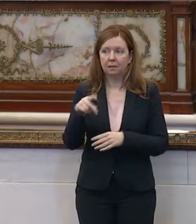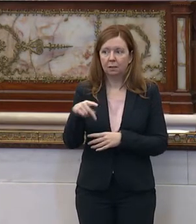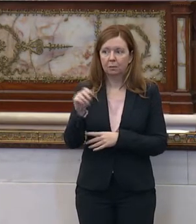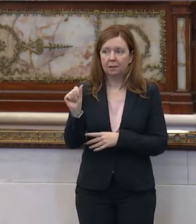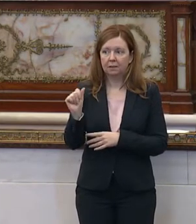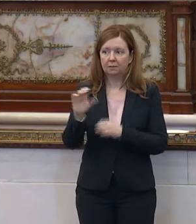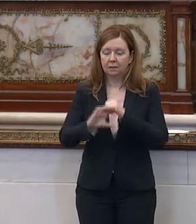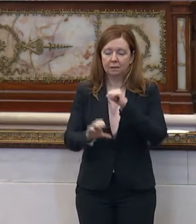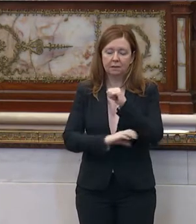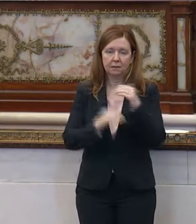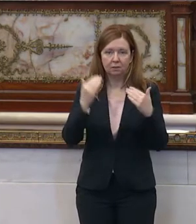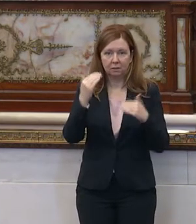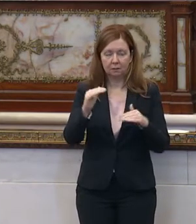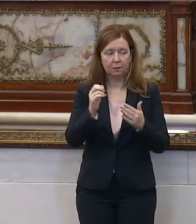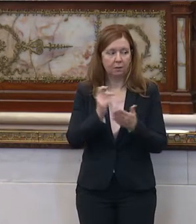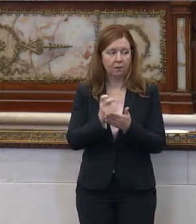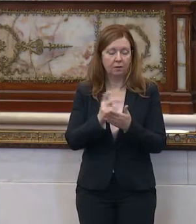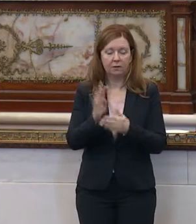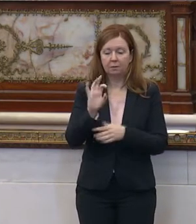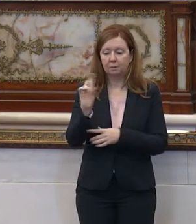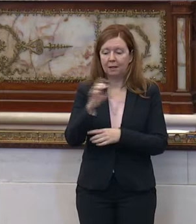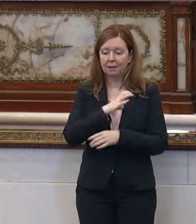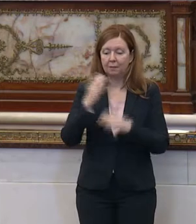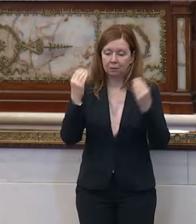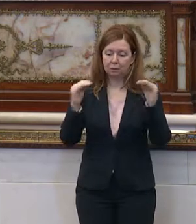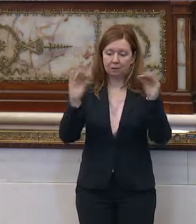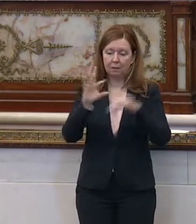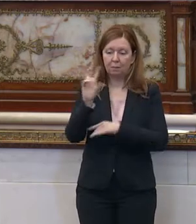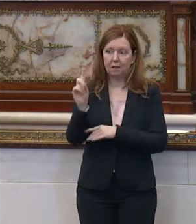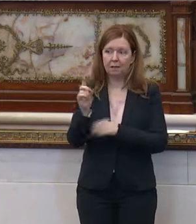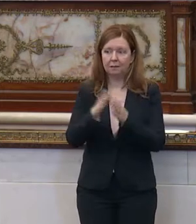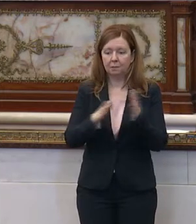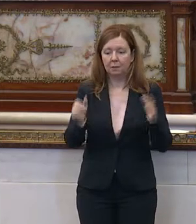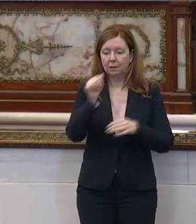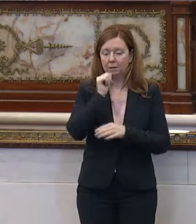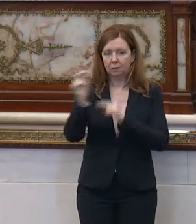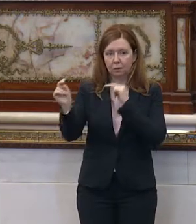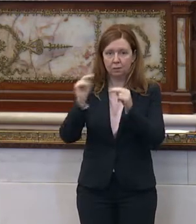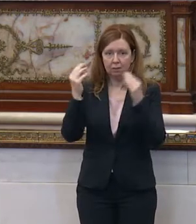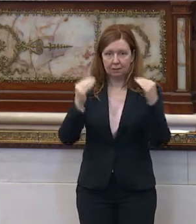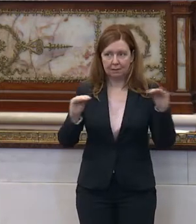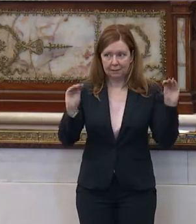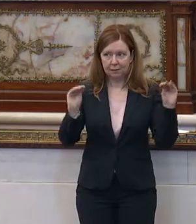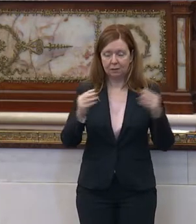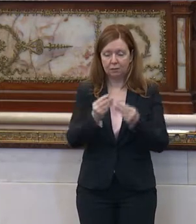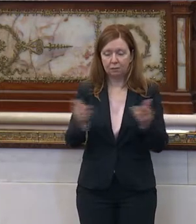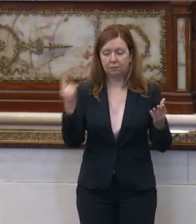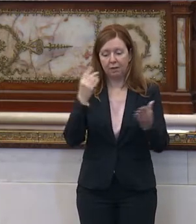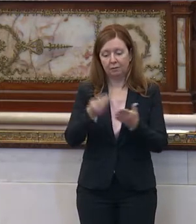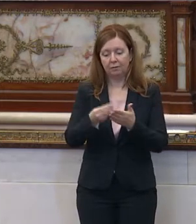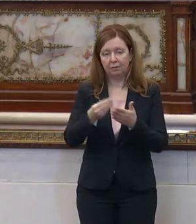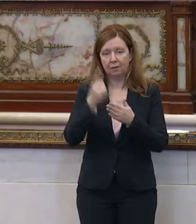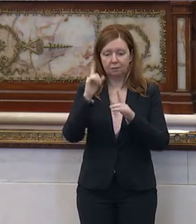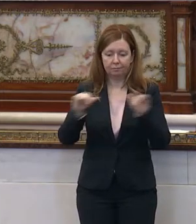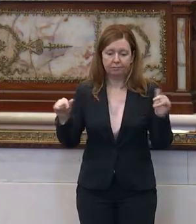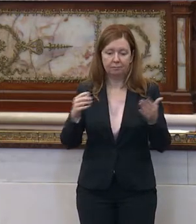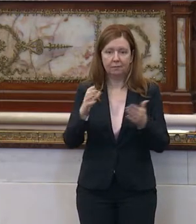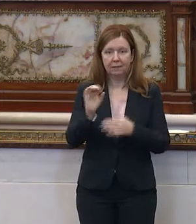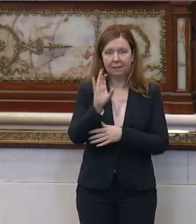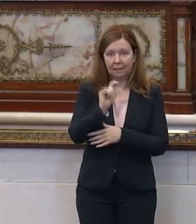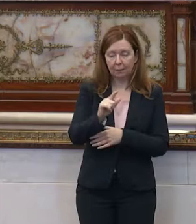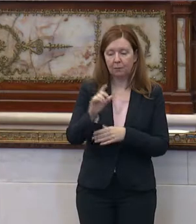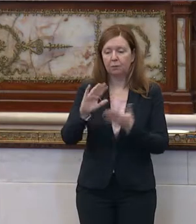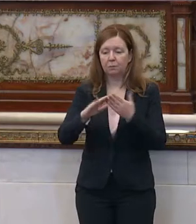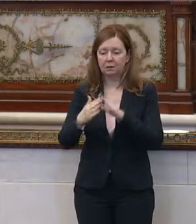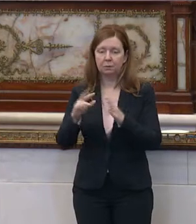Pennsylvania constitutional limit, authorizing the bond committee to sell bonds at public or private negotiated sale to provide funds toward various capital municipal